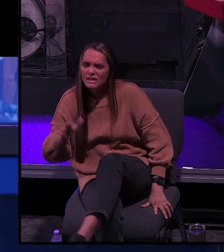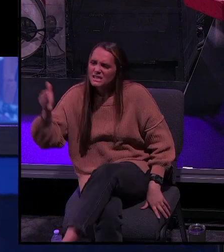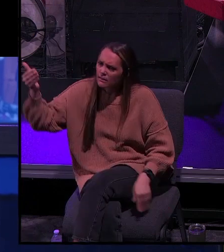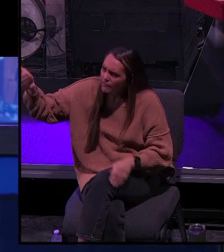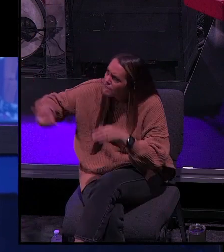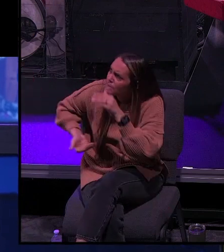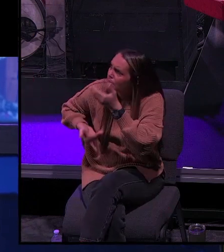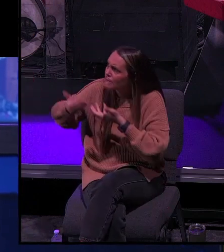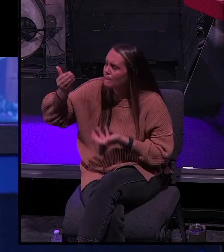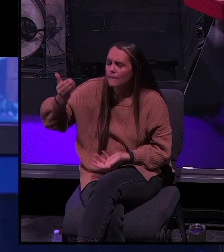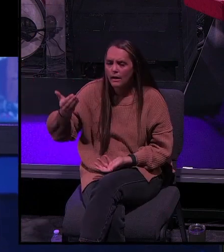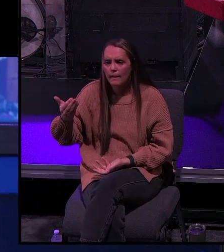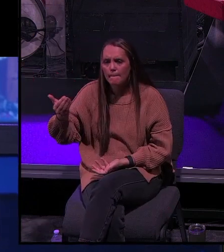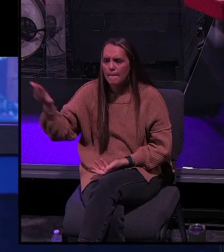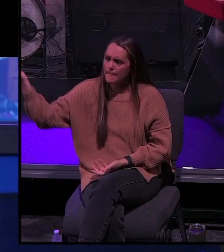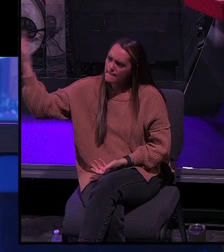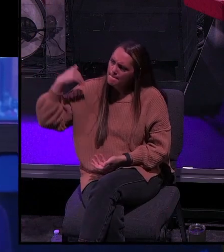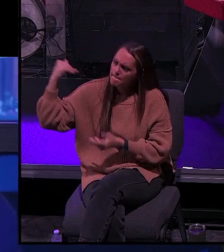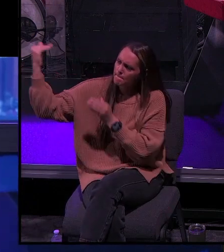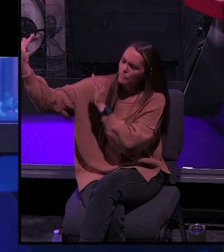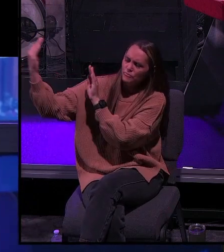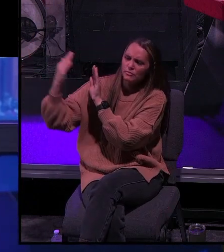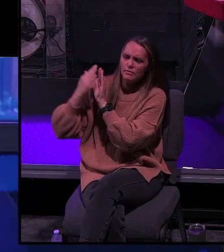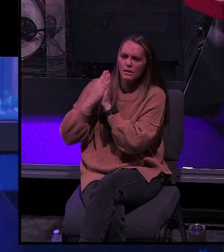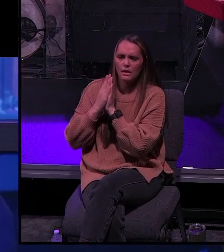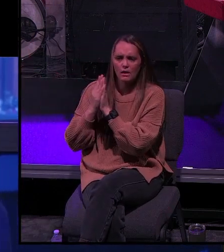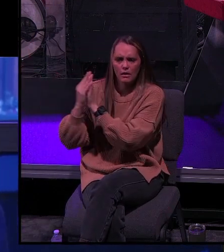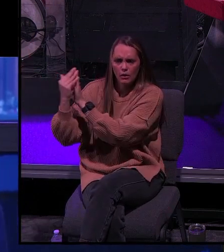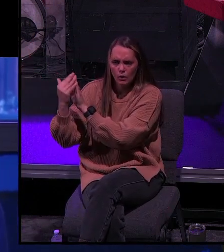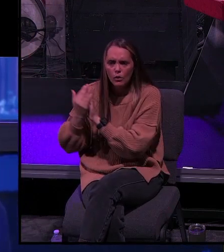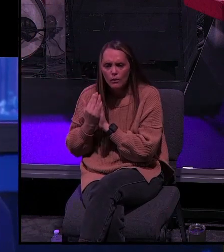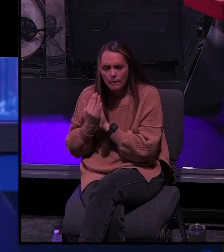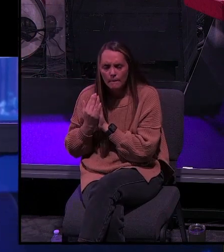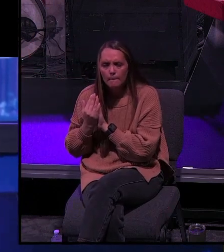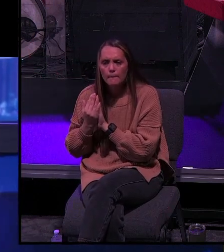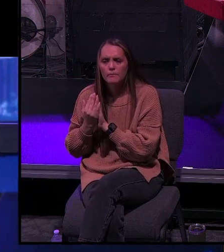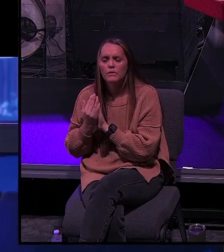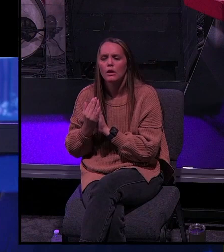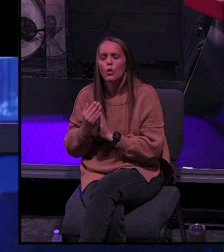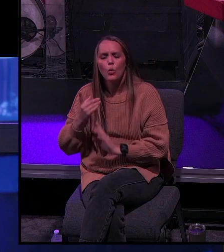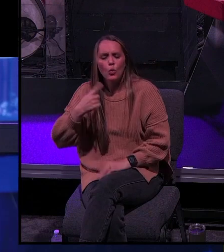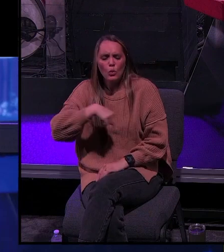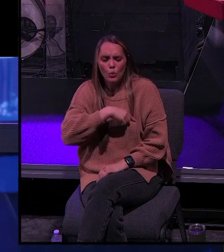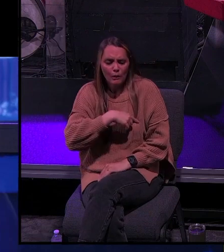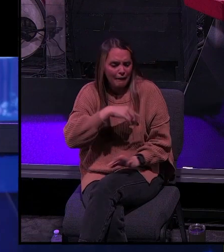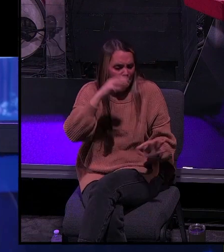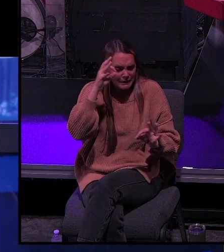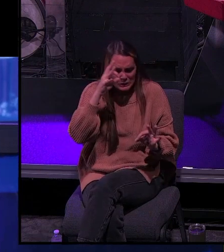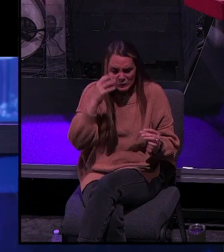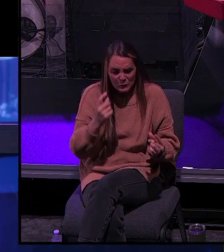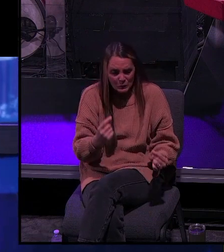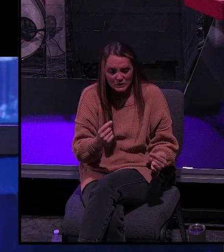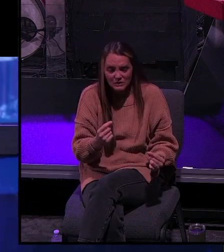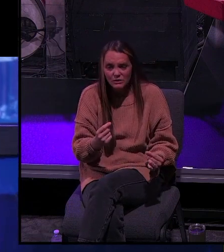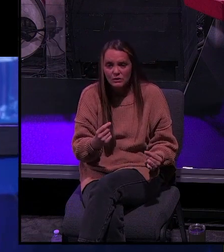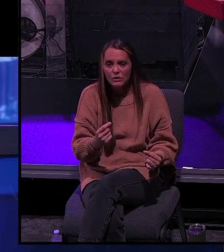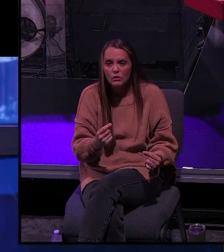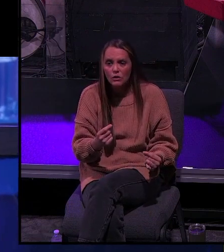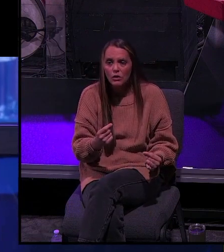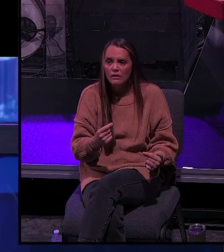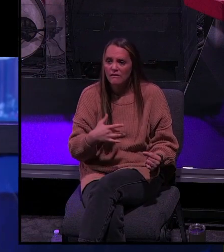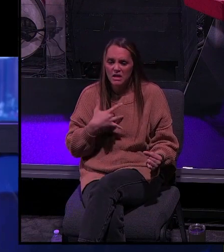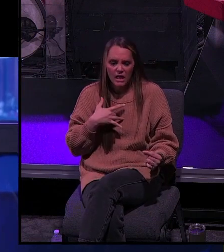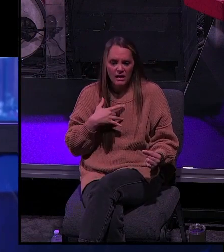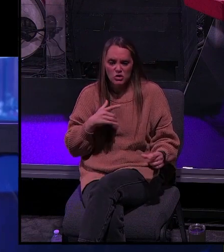him into the places of our lives where we need him, into the places of our lives where we don't know what to do, where something is too big for me.